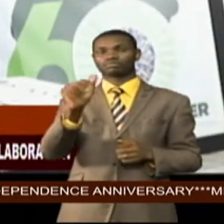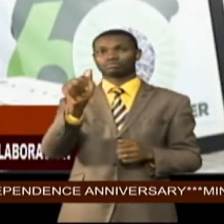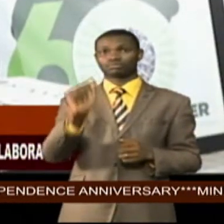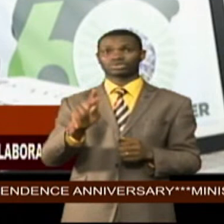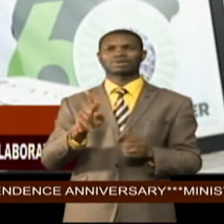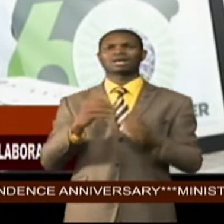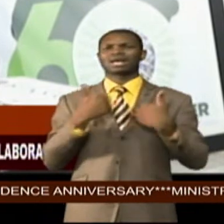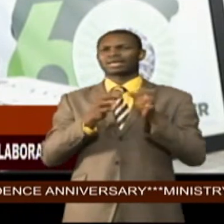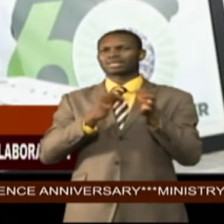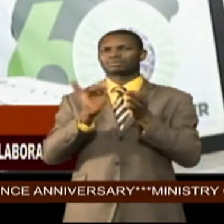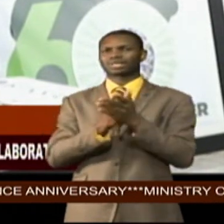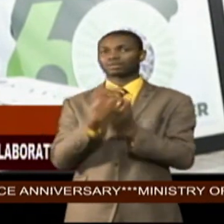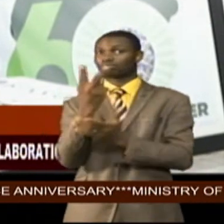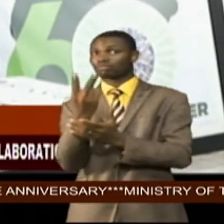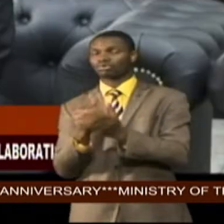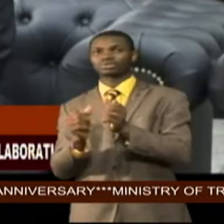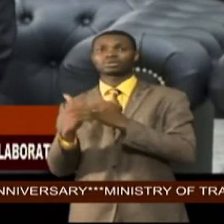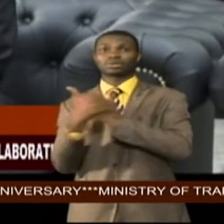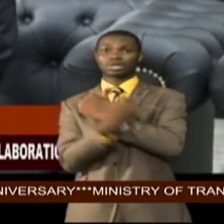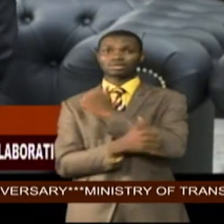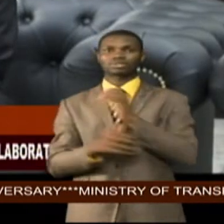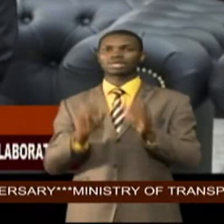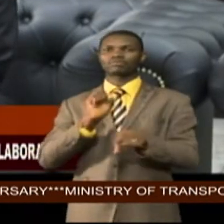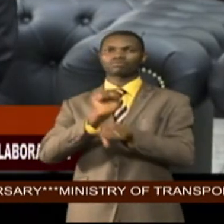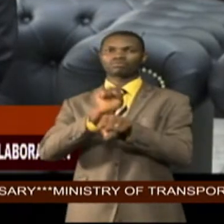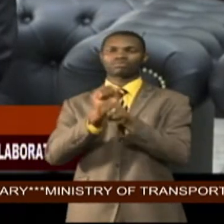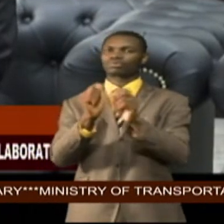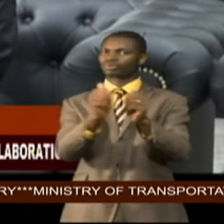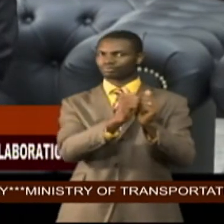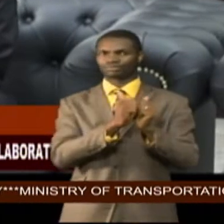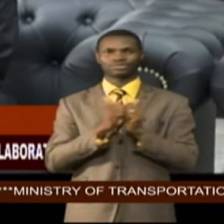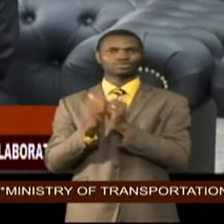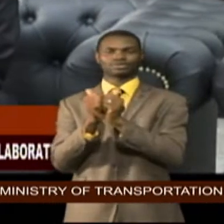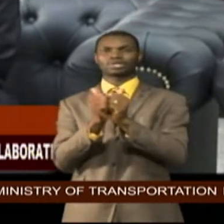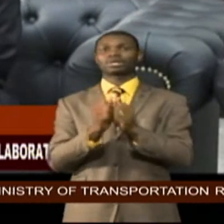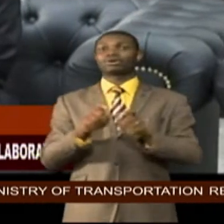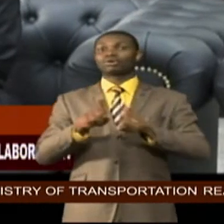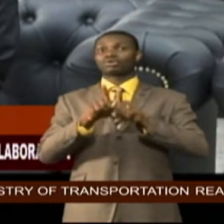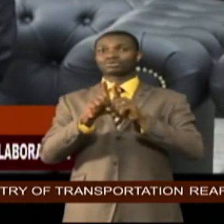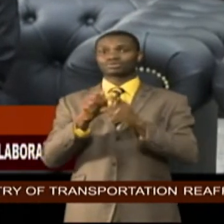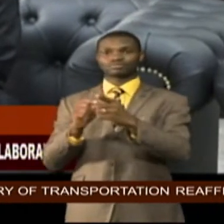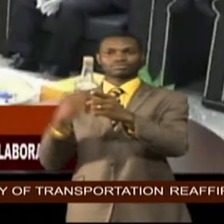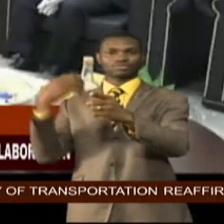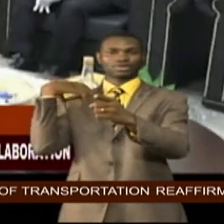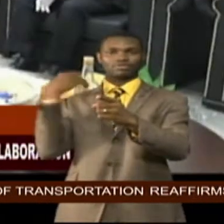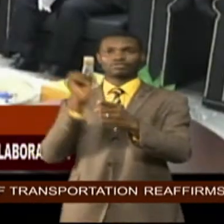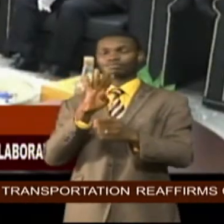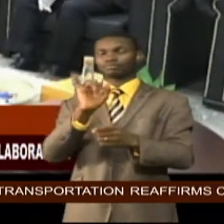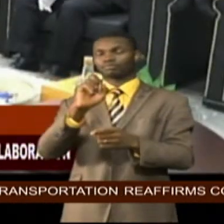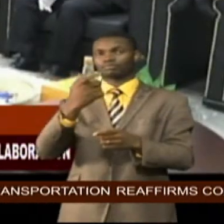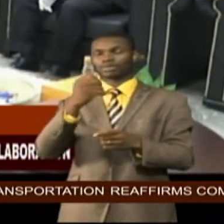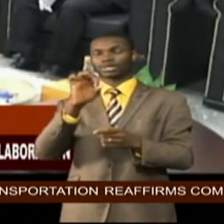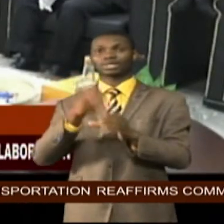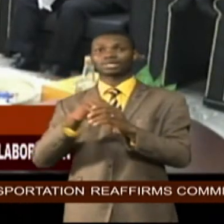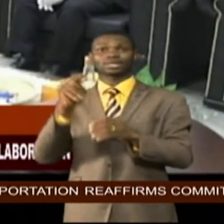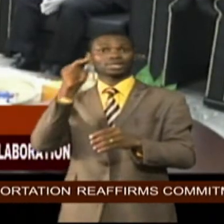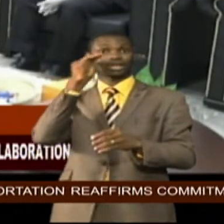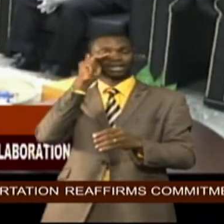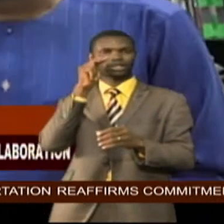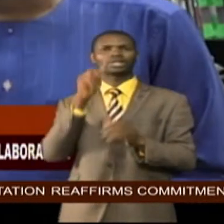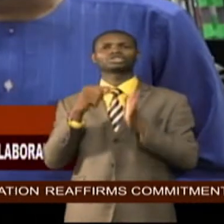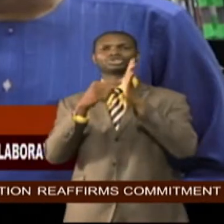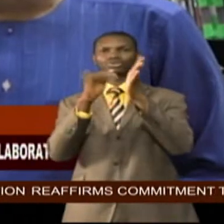been flourishing, and the Bangladeshi High Commissioner to Nigeria, Shamim Hassan, agrees there is room for greater